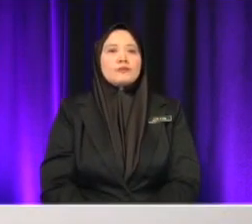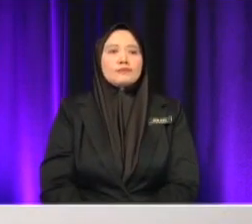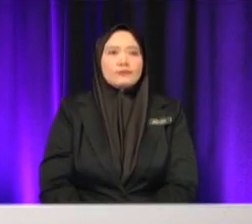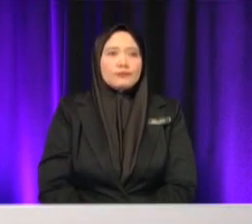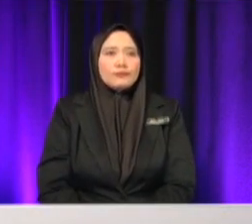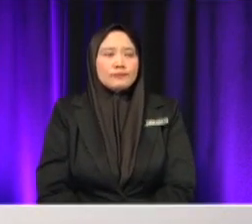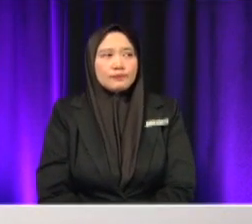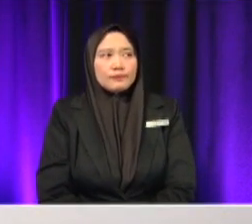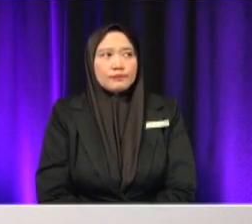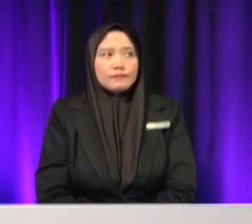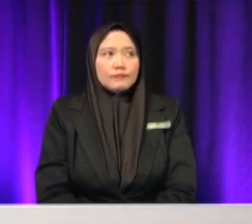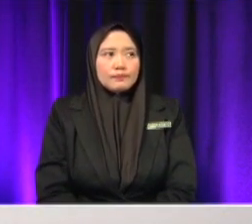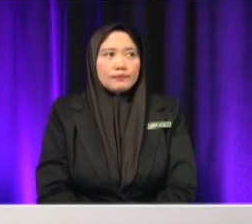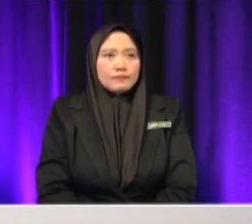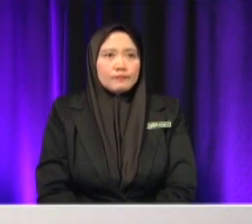sure, Husna.